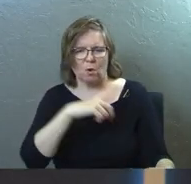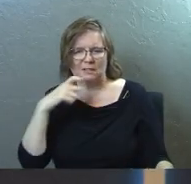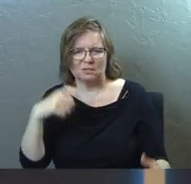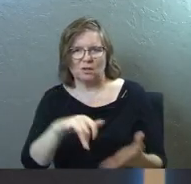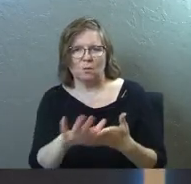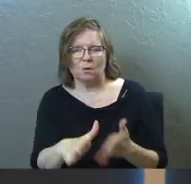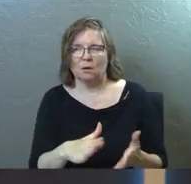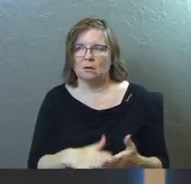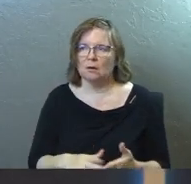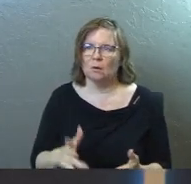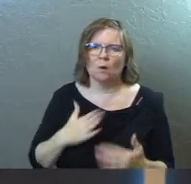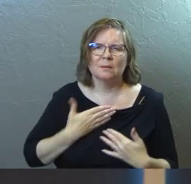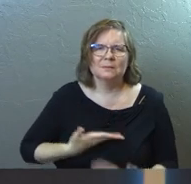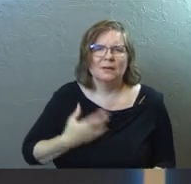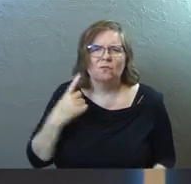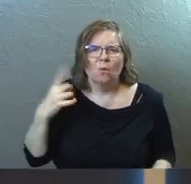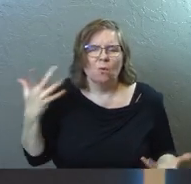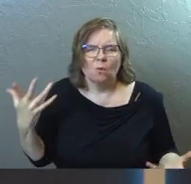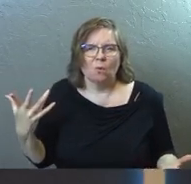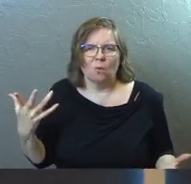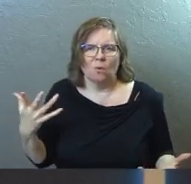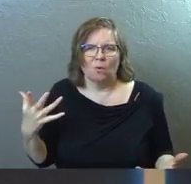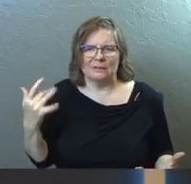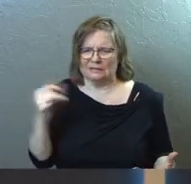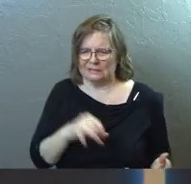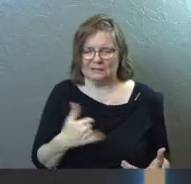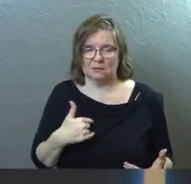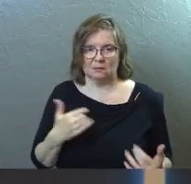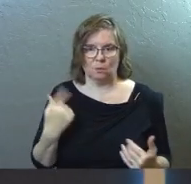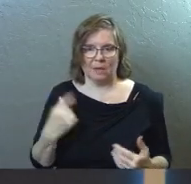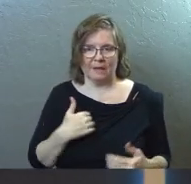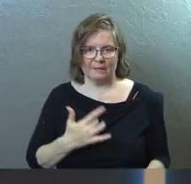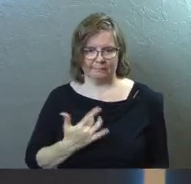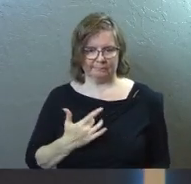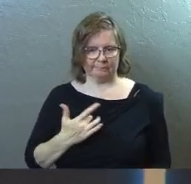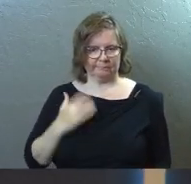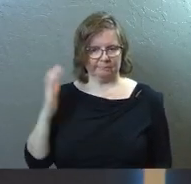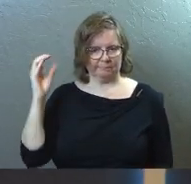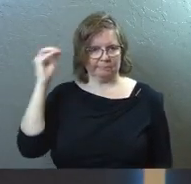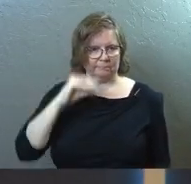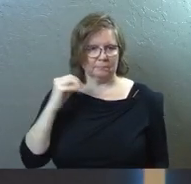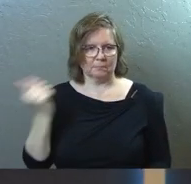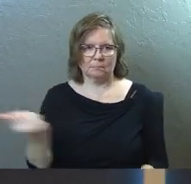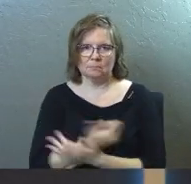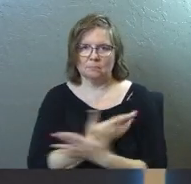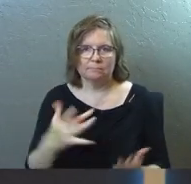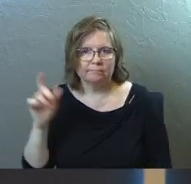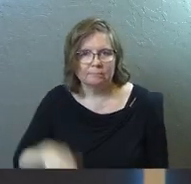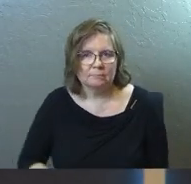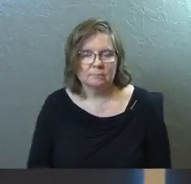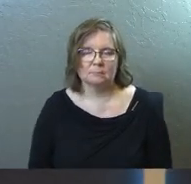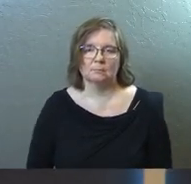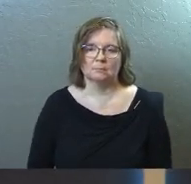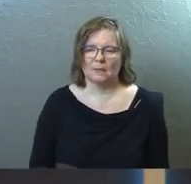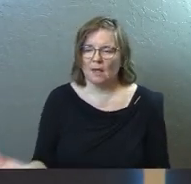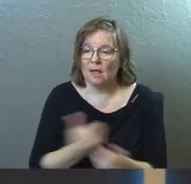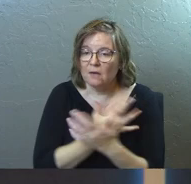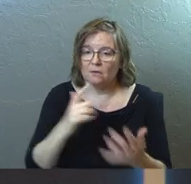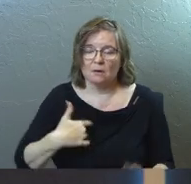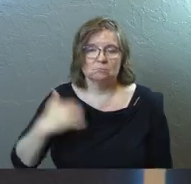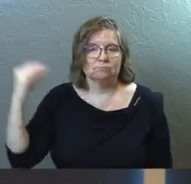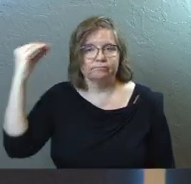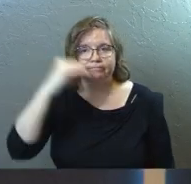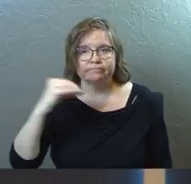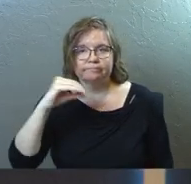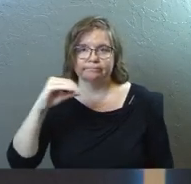what I mean? It's like, what are we so upset about? Because sometimes we feel like we've got to have an opinion, a feeling about everything. Everything's got to